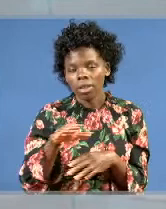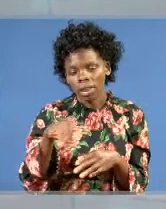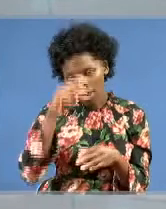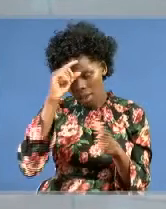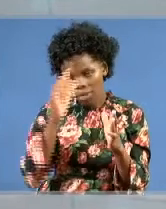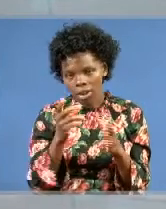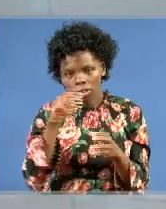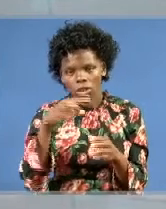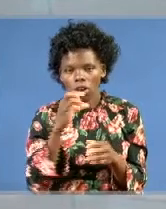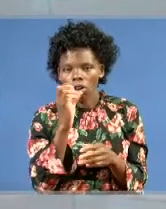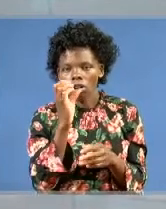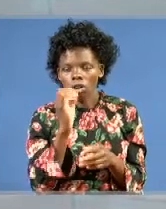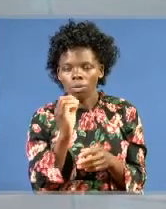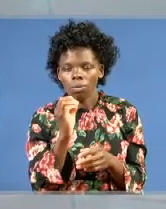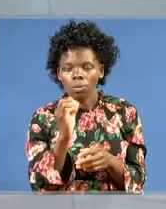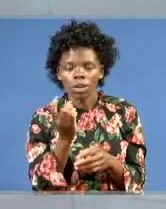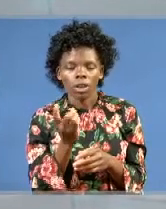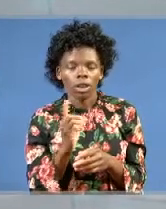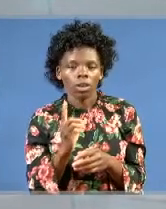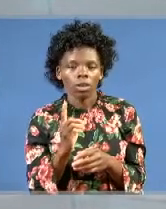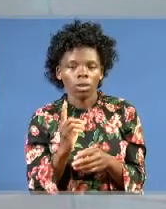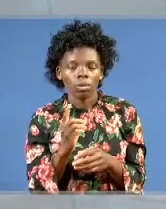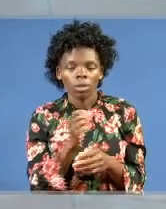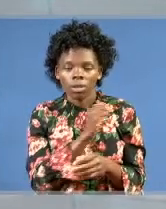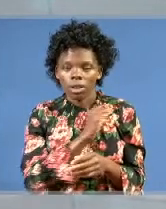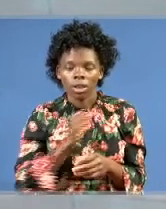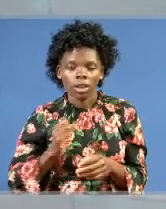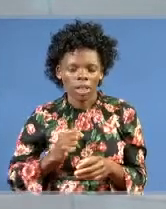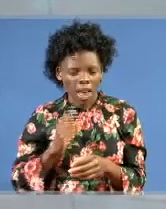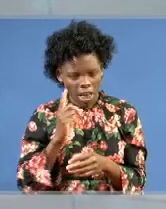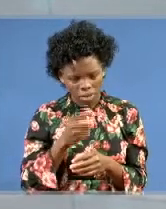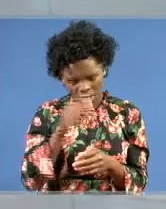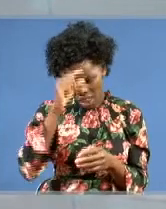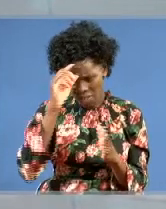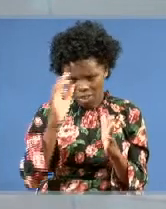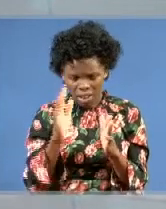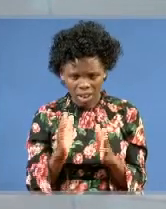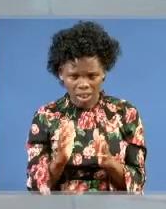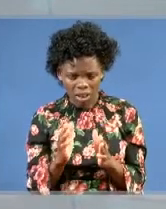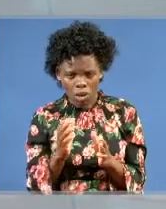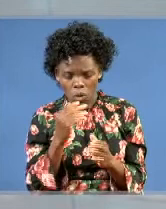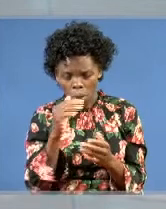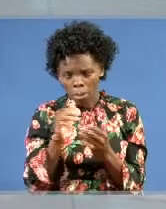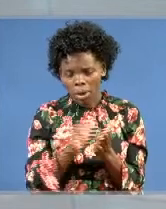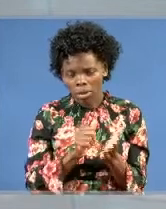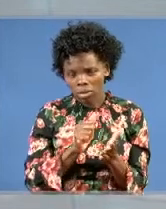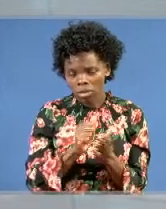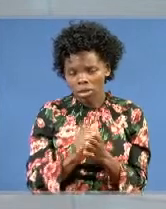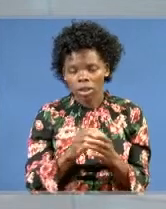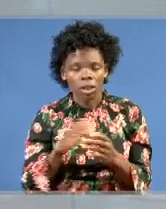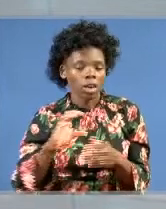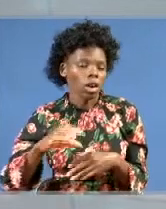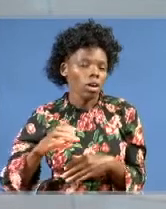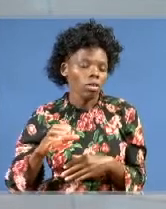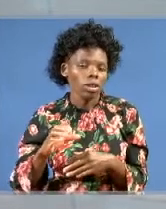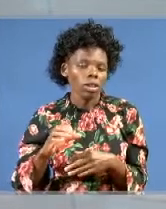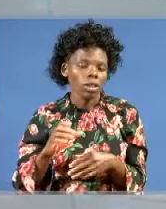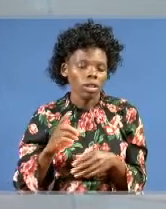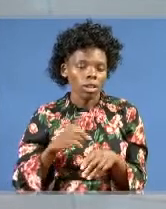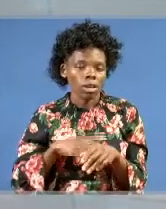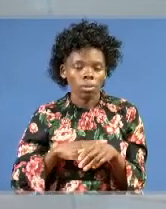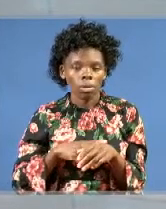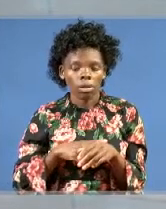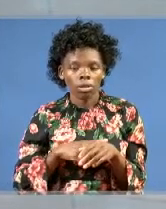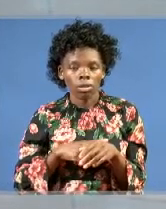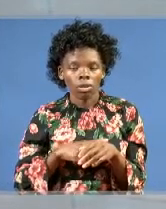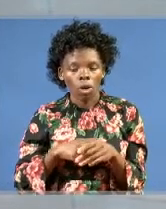Governor Mike Sonko. Nairobi Senator Johnson Sakaja has accused Governor Sonko of paralyzing operations in the county while in his